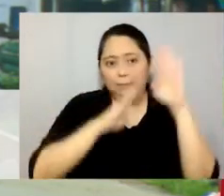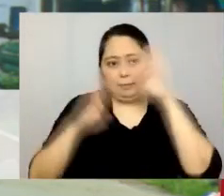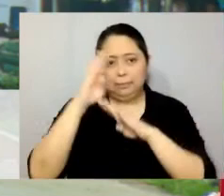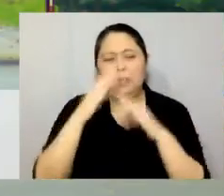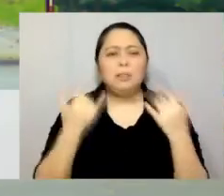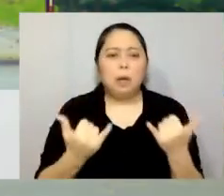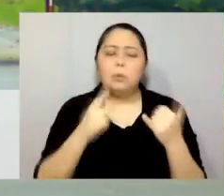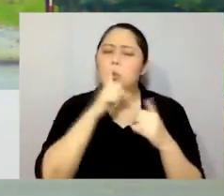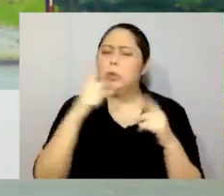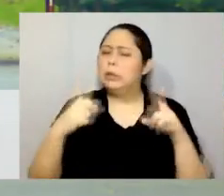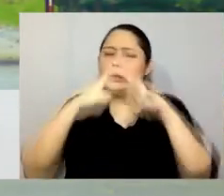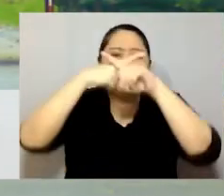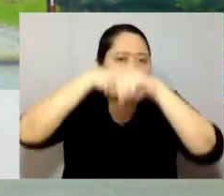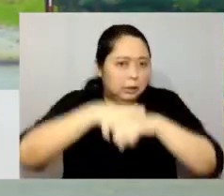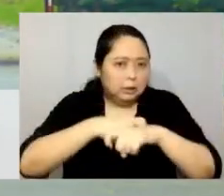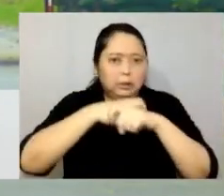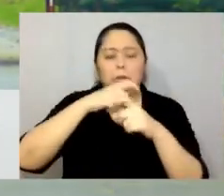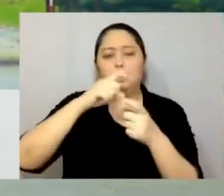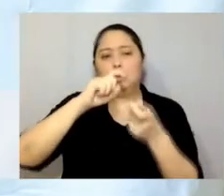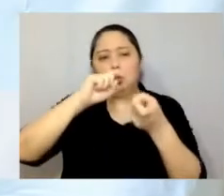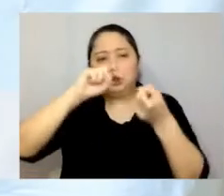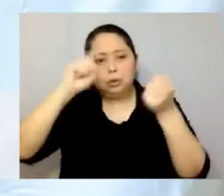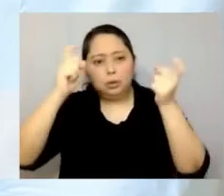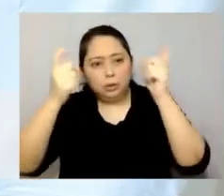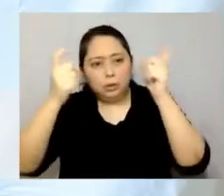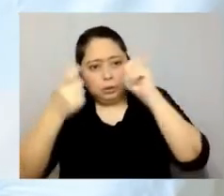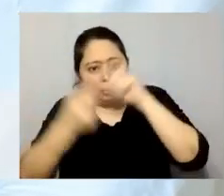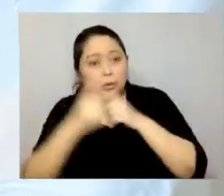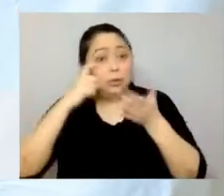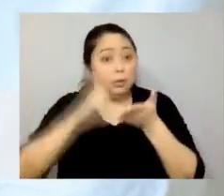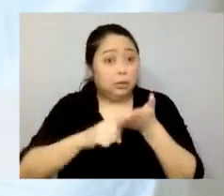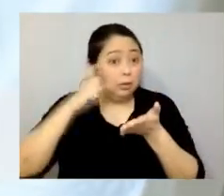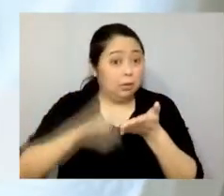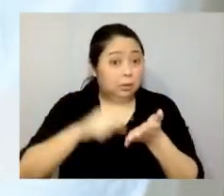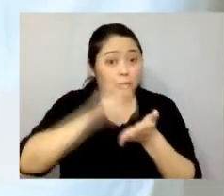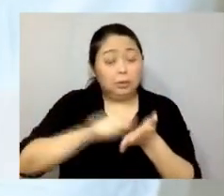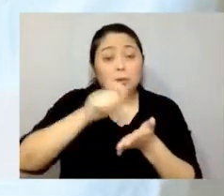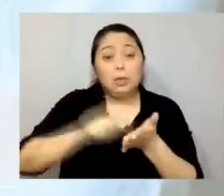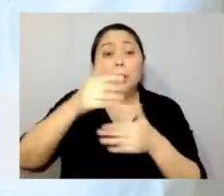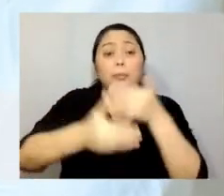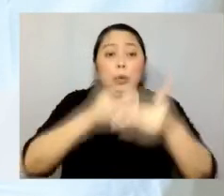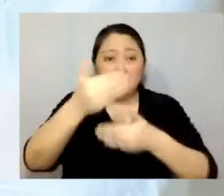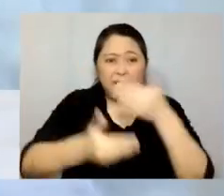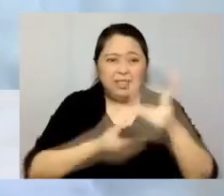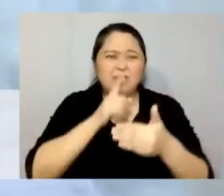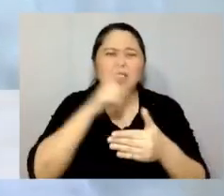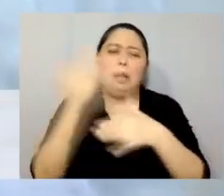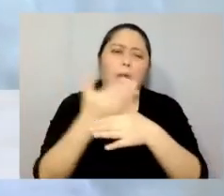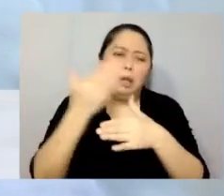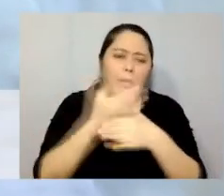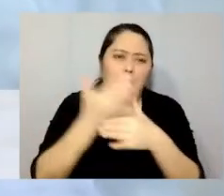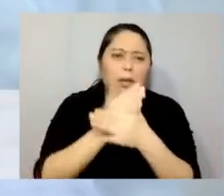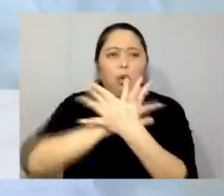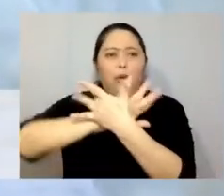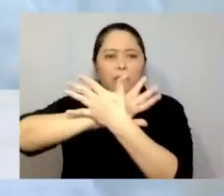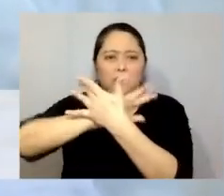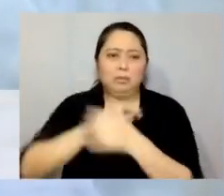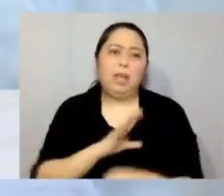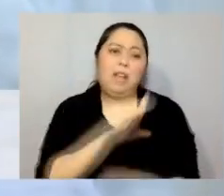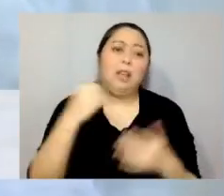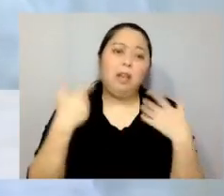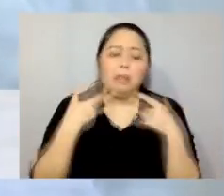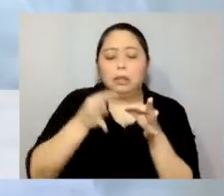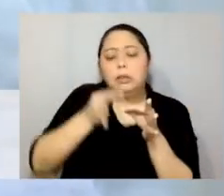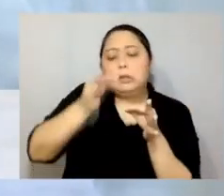transition process, which began in 2019, was disrupted by the COVID-19 pandemic and had also faced